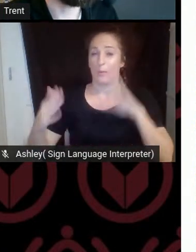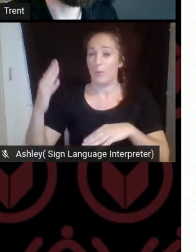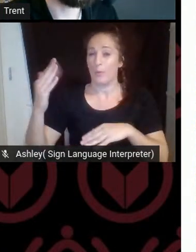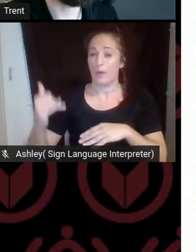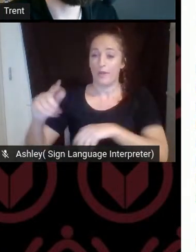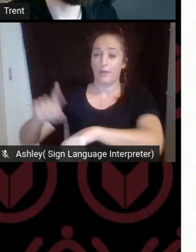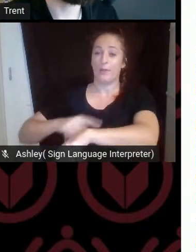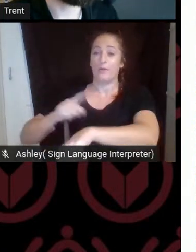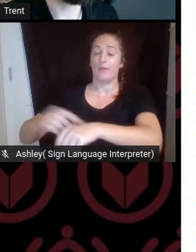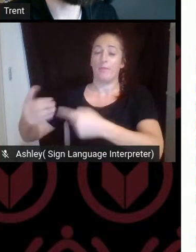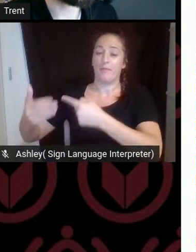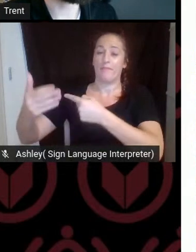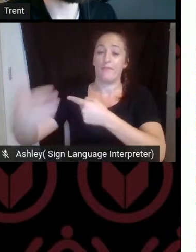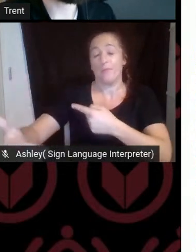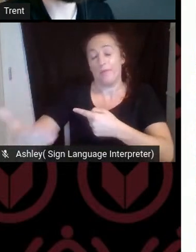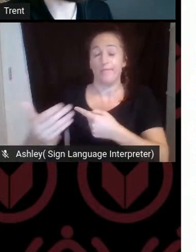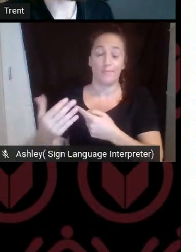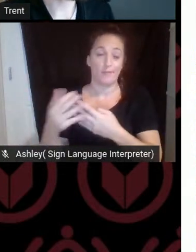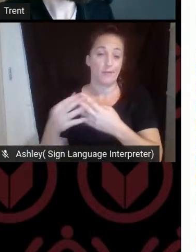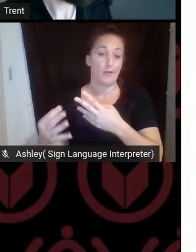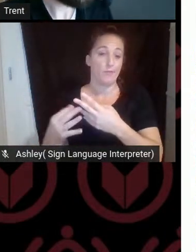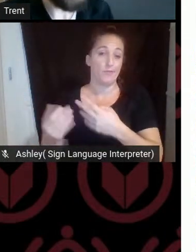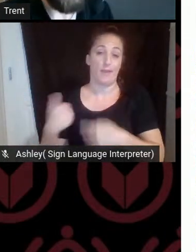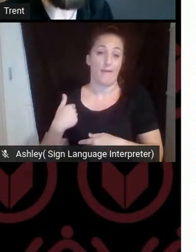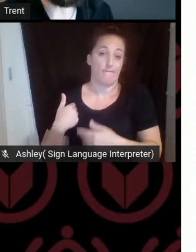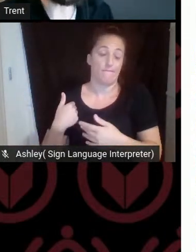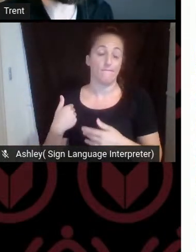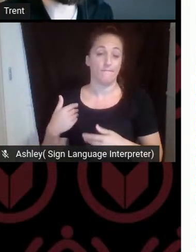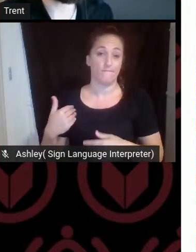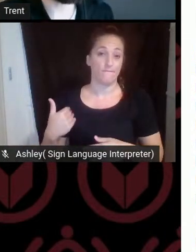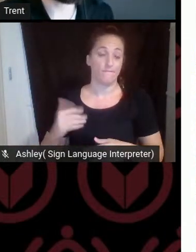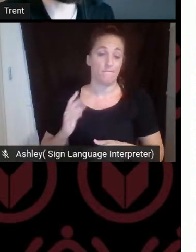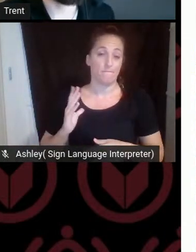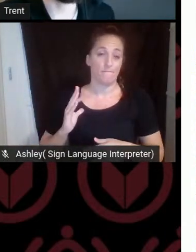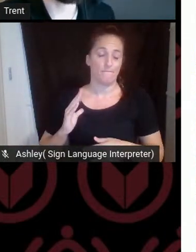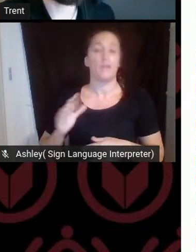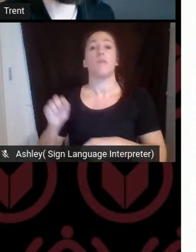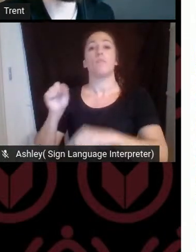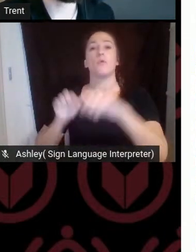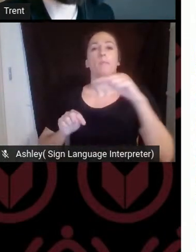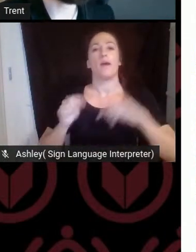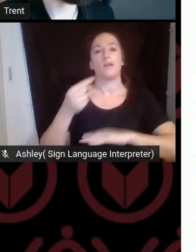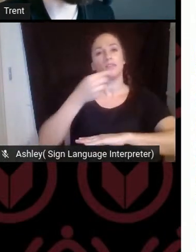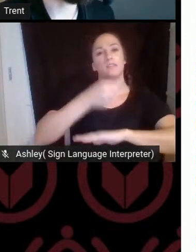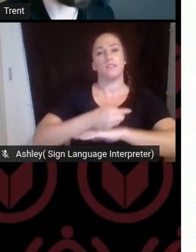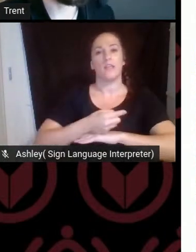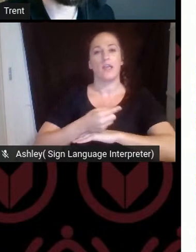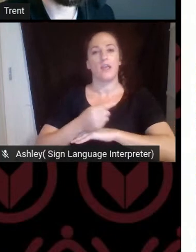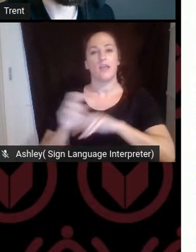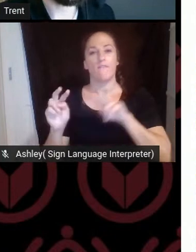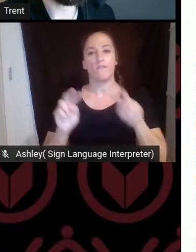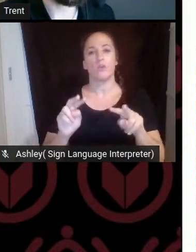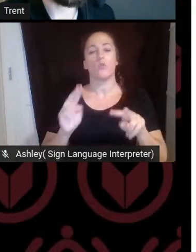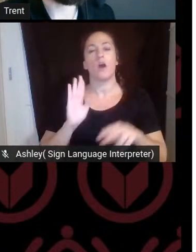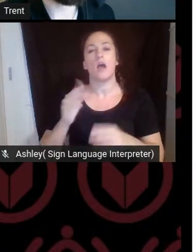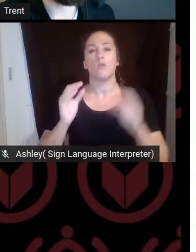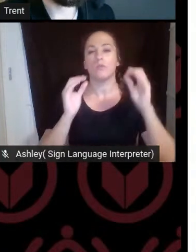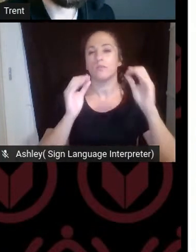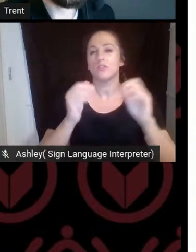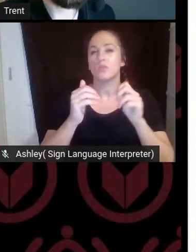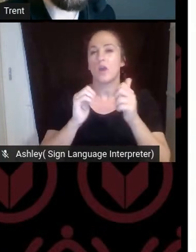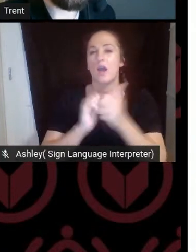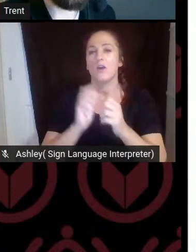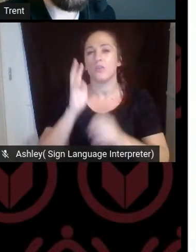upcoming. So I'm going to go back to day view. And really simply, we're going to talk about how to create an event in